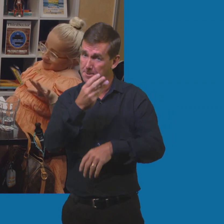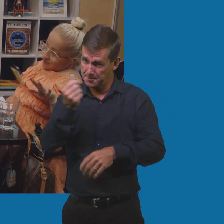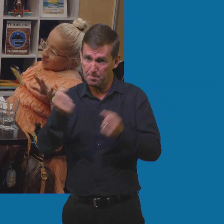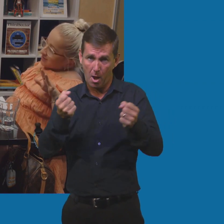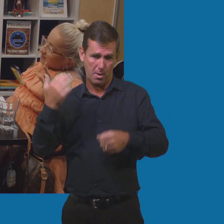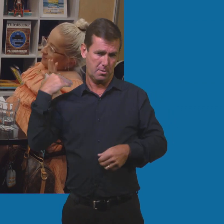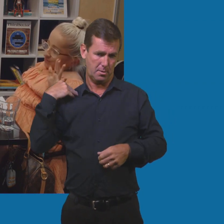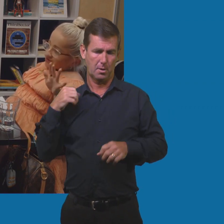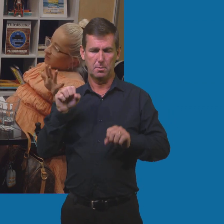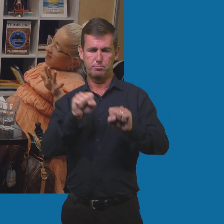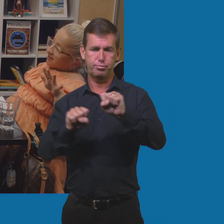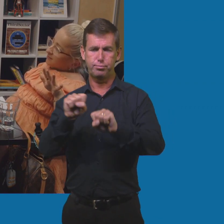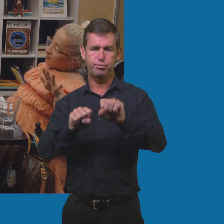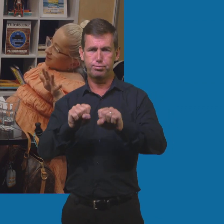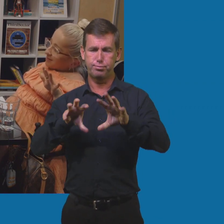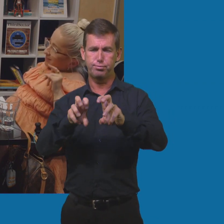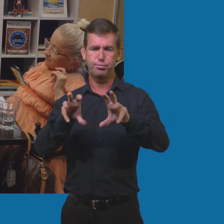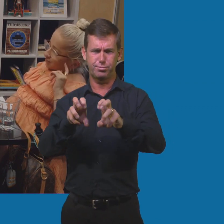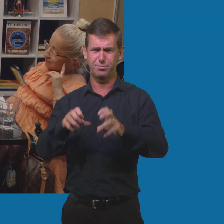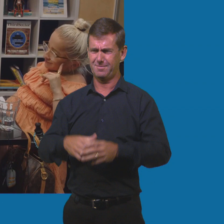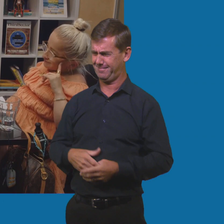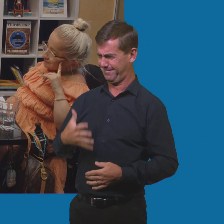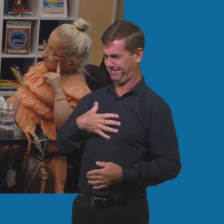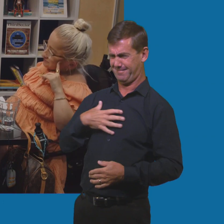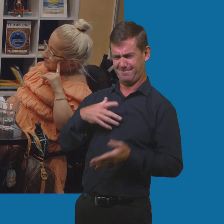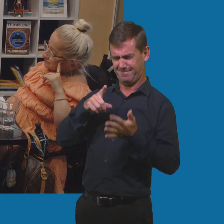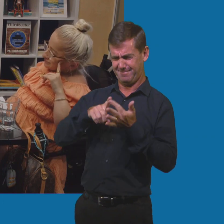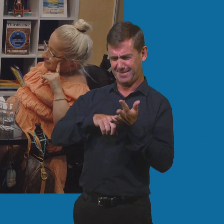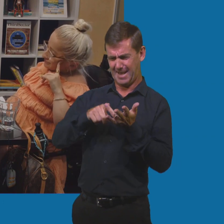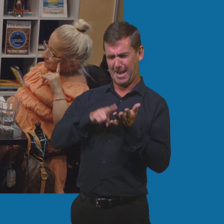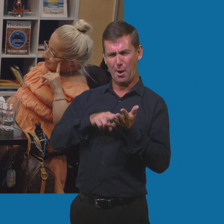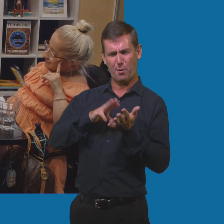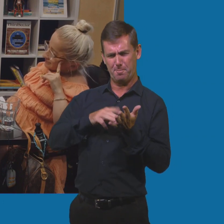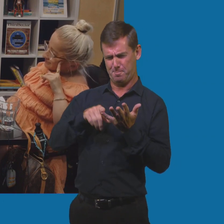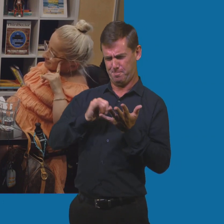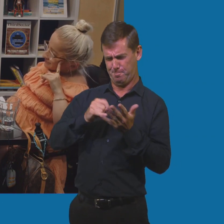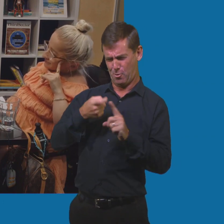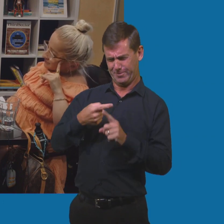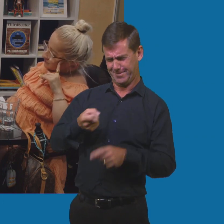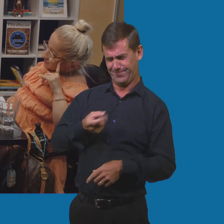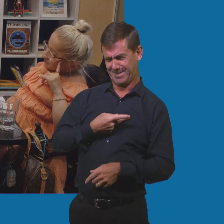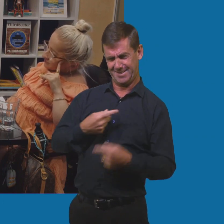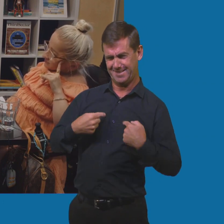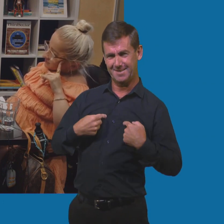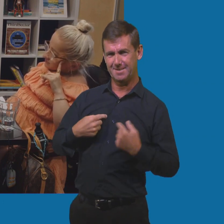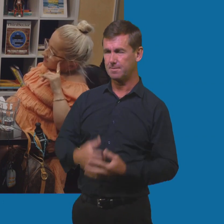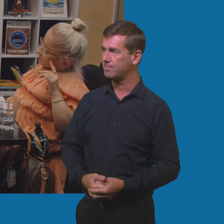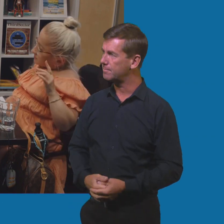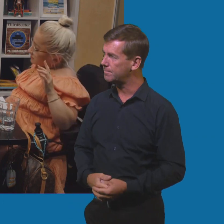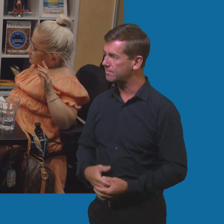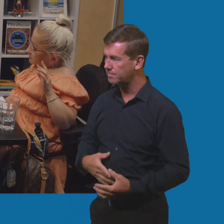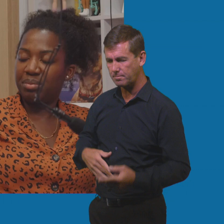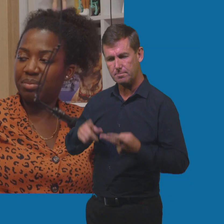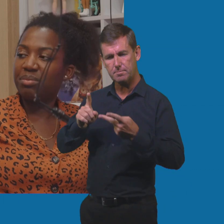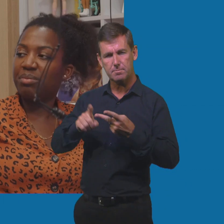can get a little We're not built-in back Elon massage. Musk, all right? We're not on that level. Next up, number 2, keyless entry.